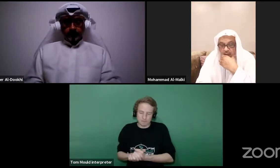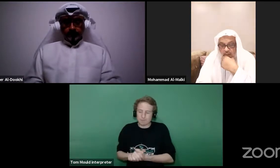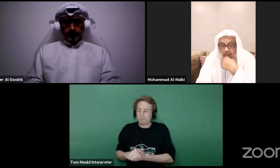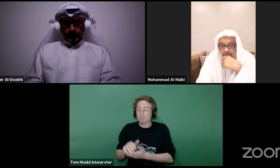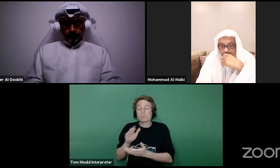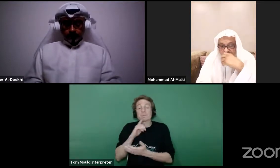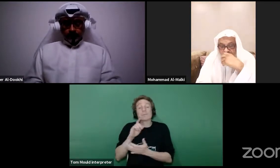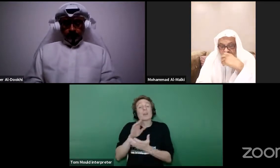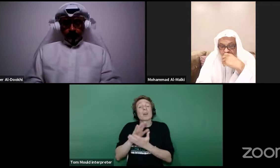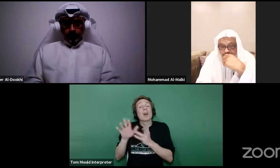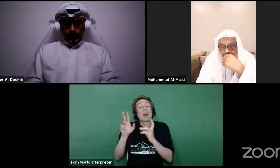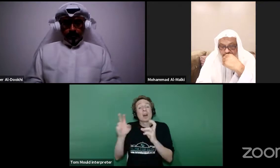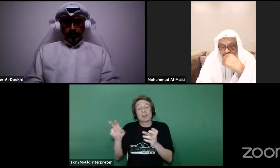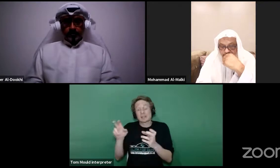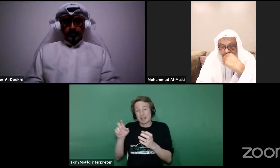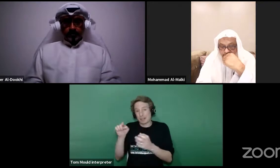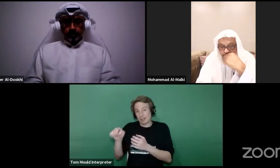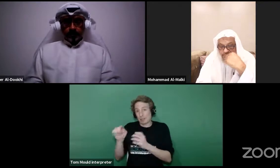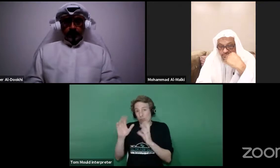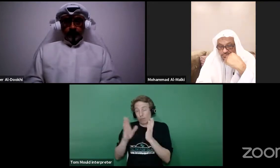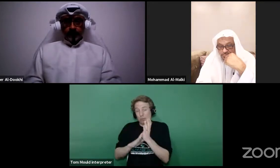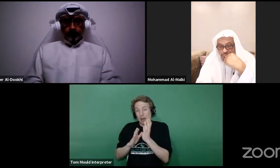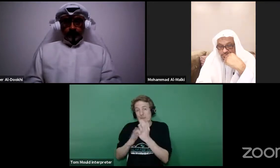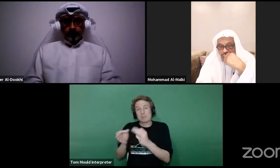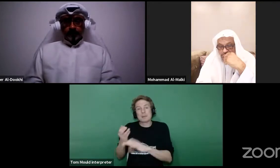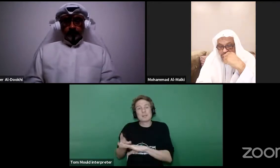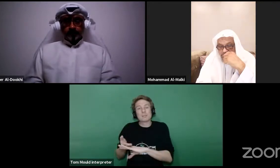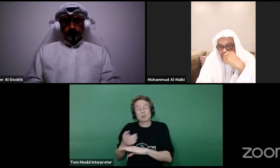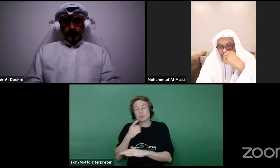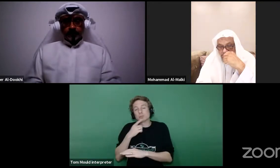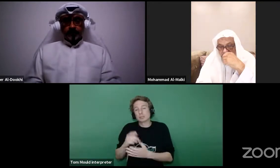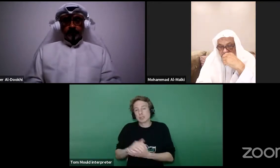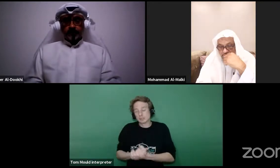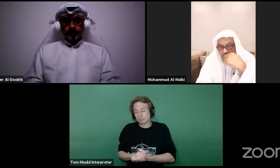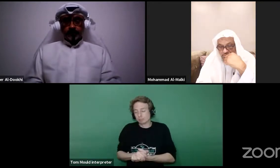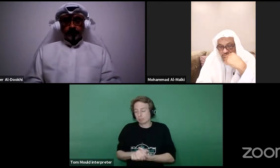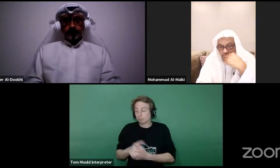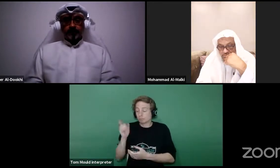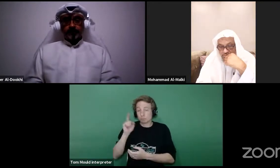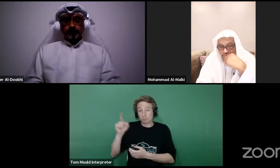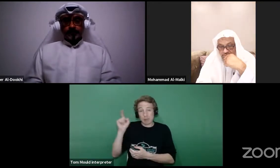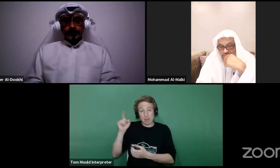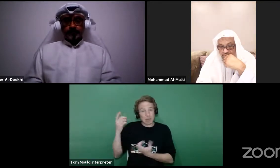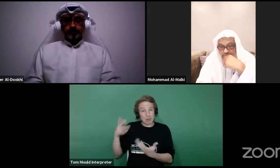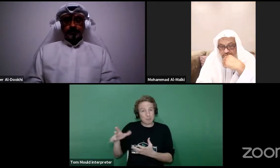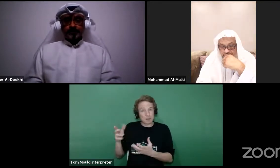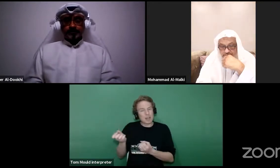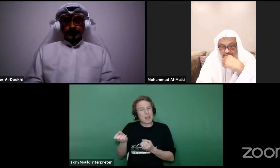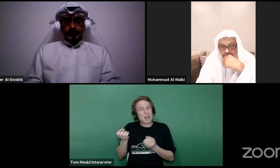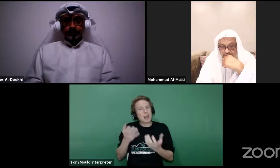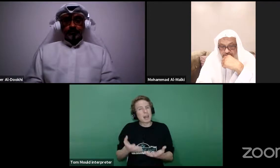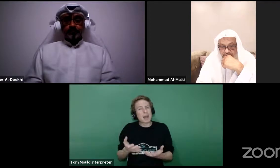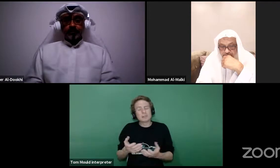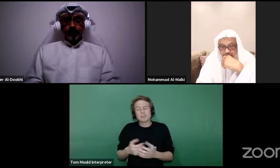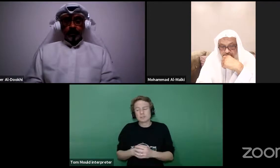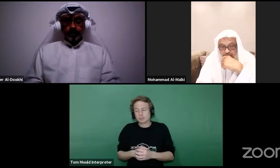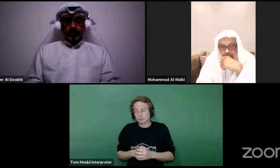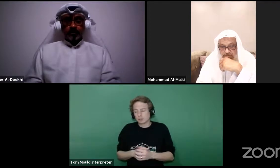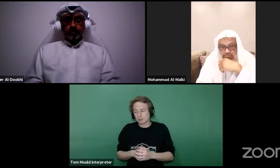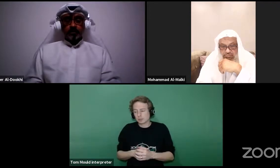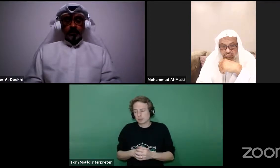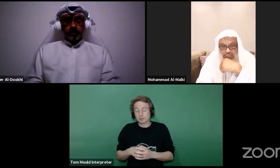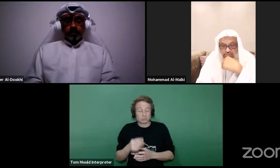things, the book of Allah, which is his rope, his tightly binding rope. Whosoever follows